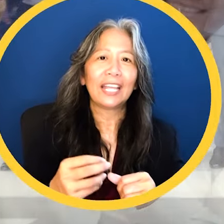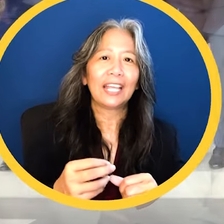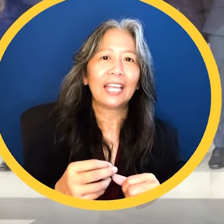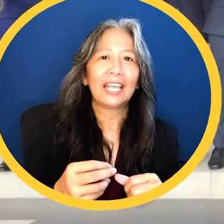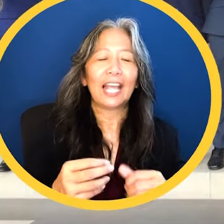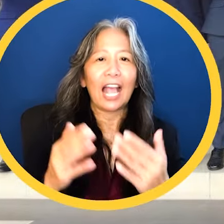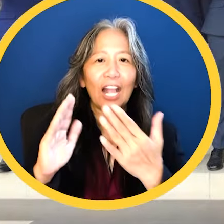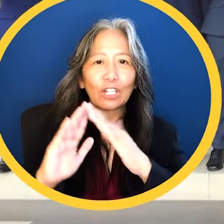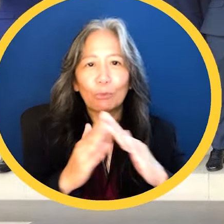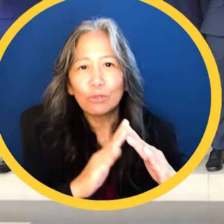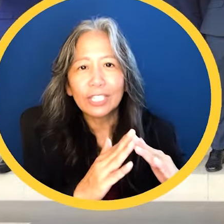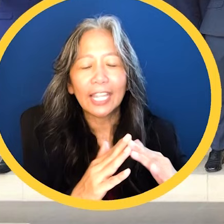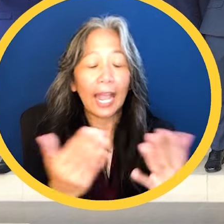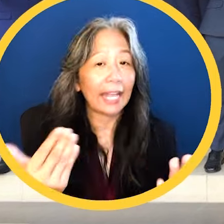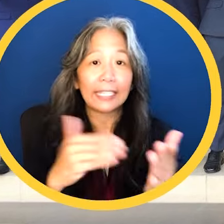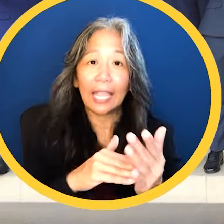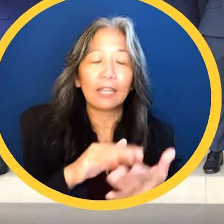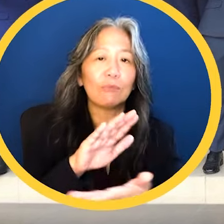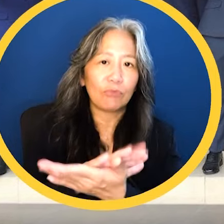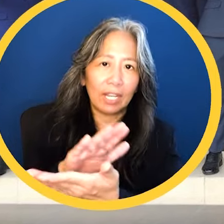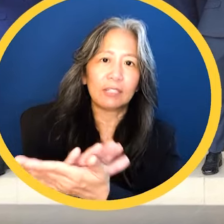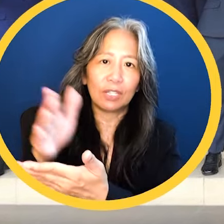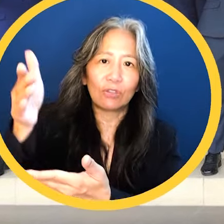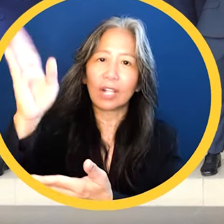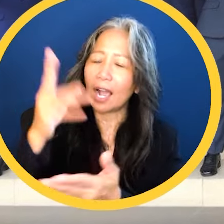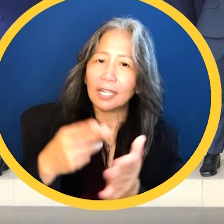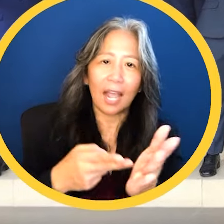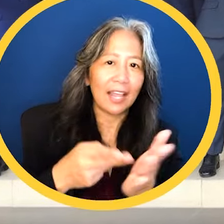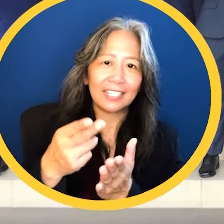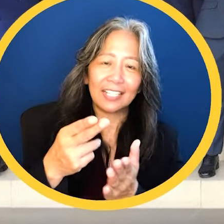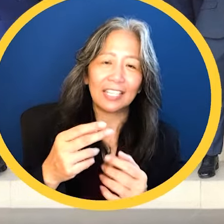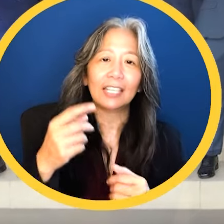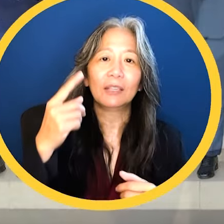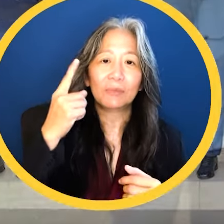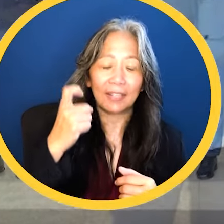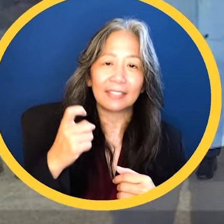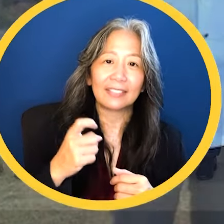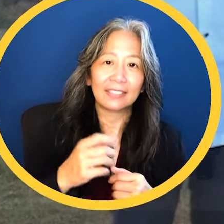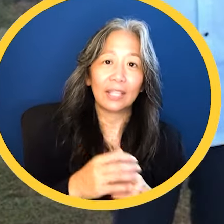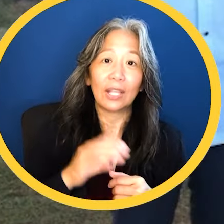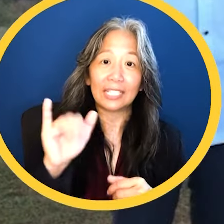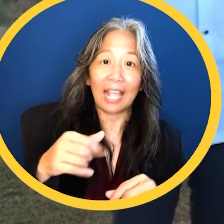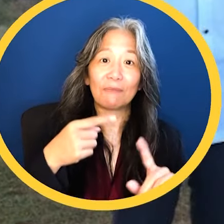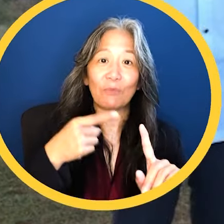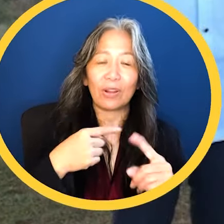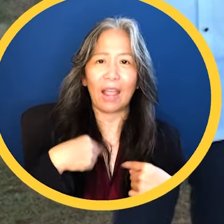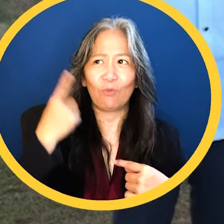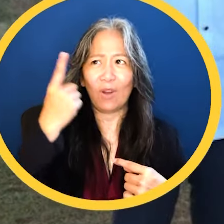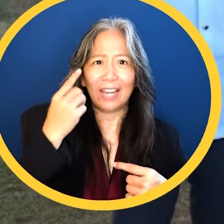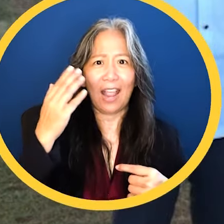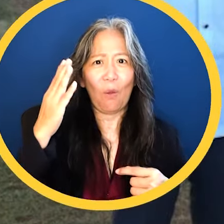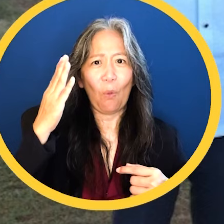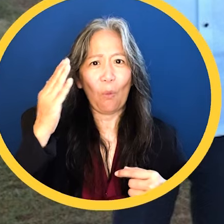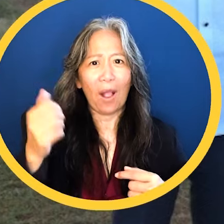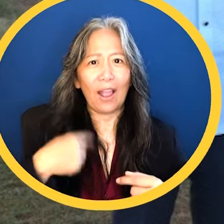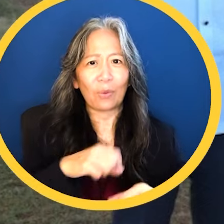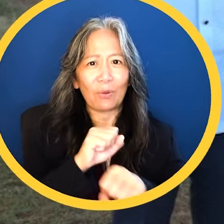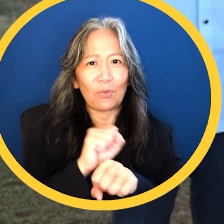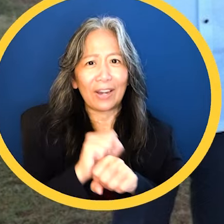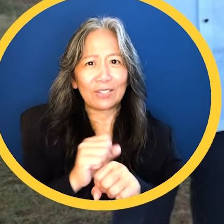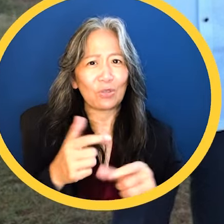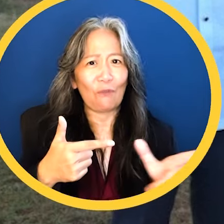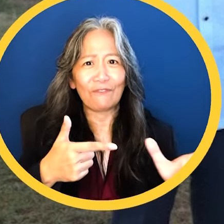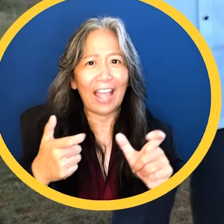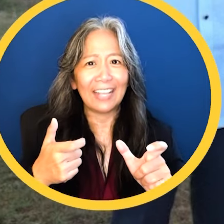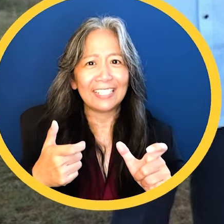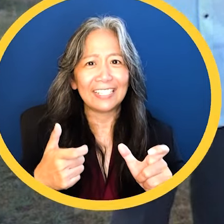able to get the community. Again, praise be to God, honestly, because at that point, I'm wondering, why are we able to work at